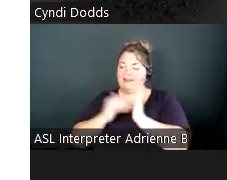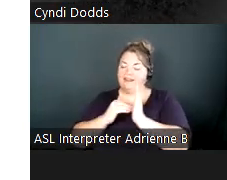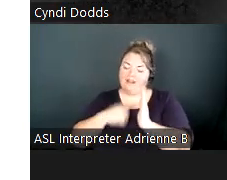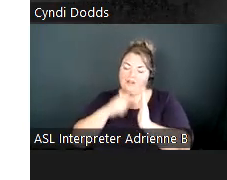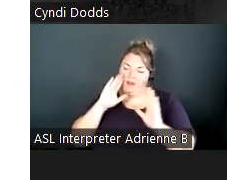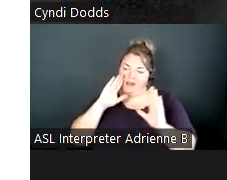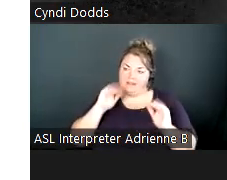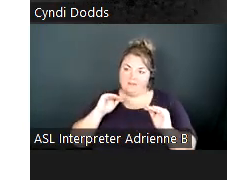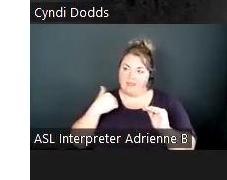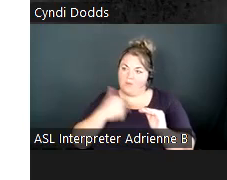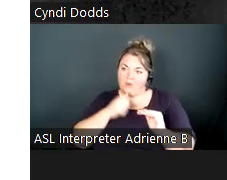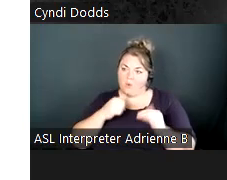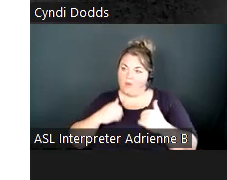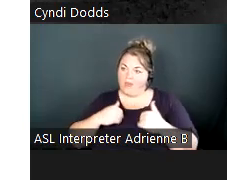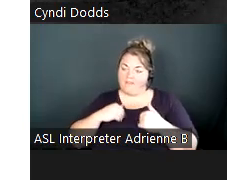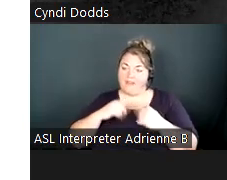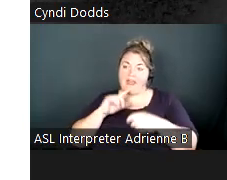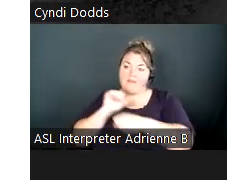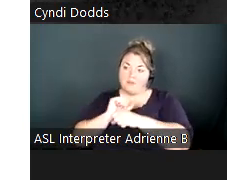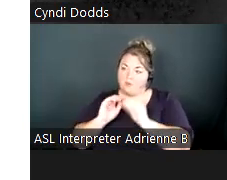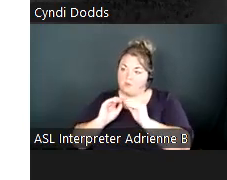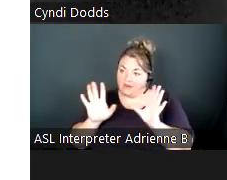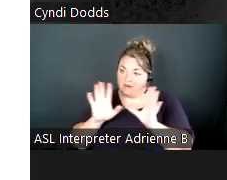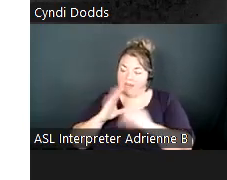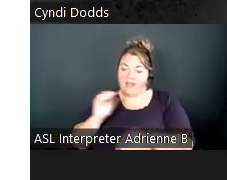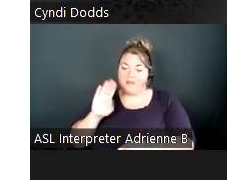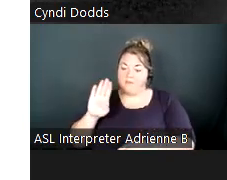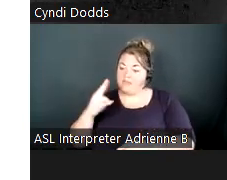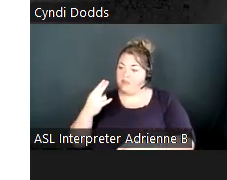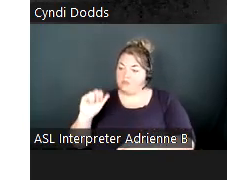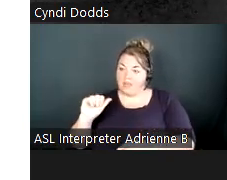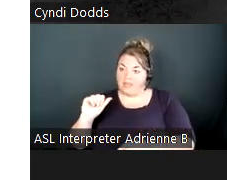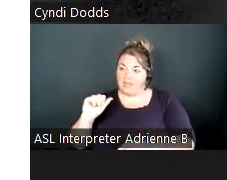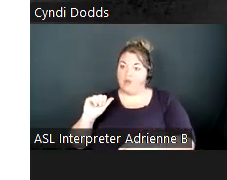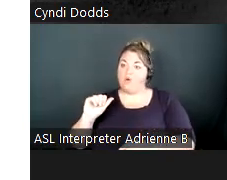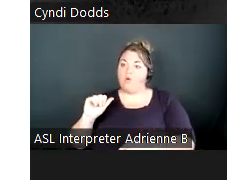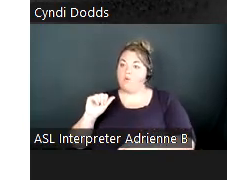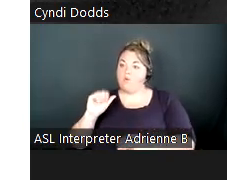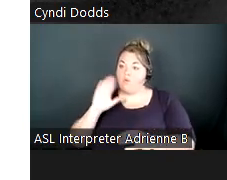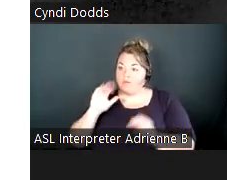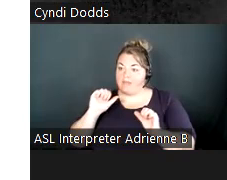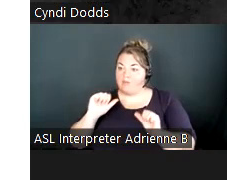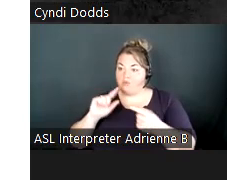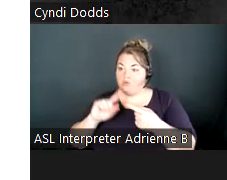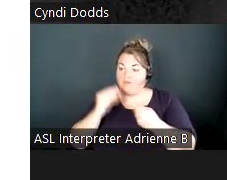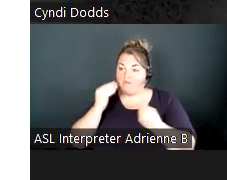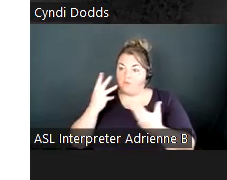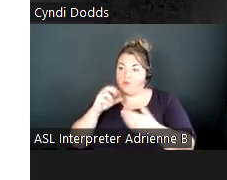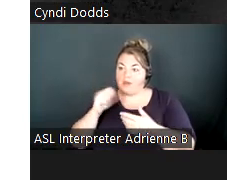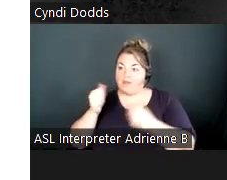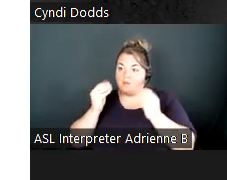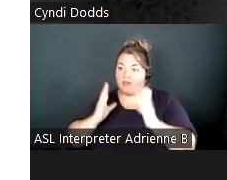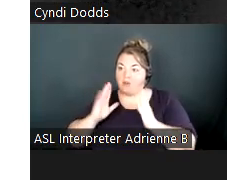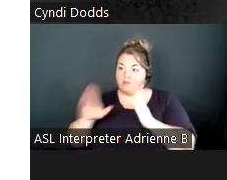won't have absolute clarity and that the BHA won't be able to inform you and other providers about that.